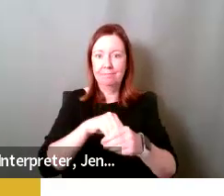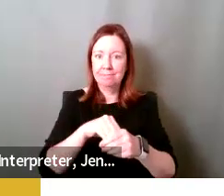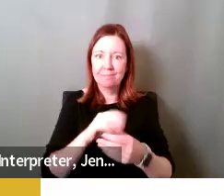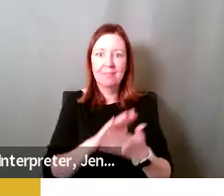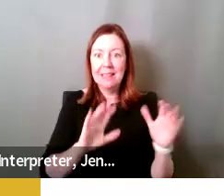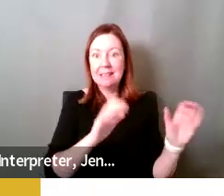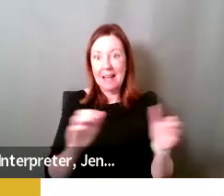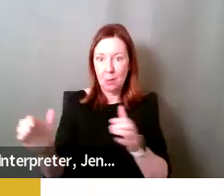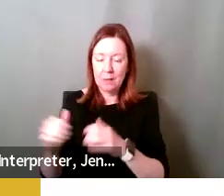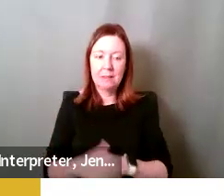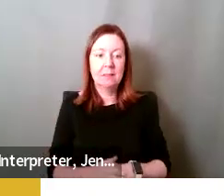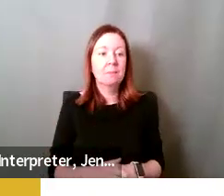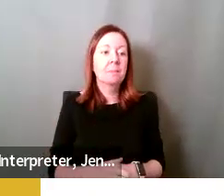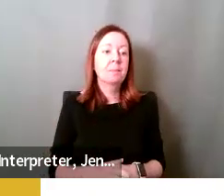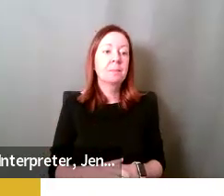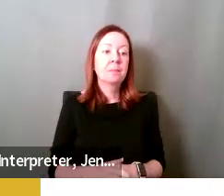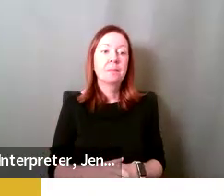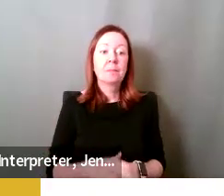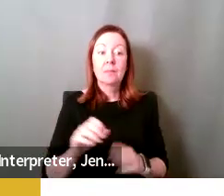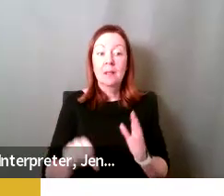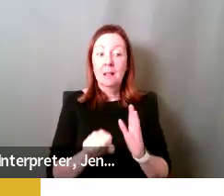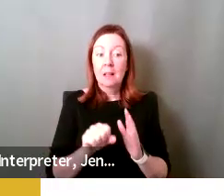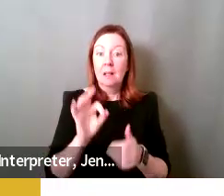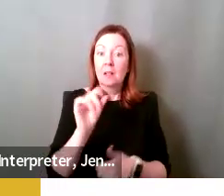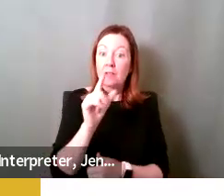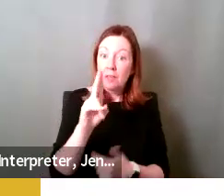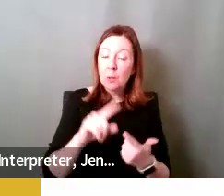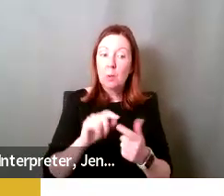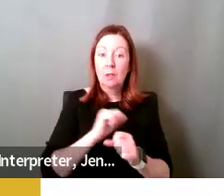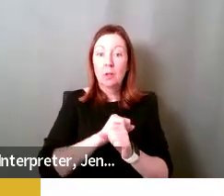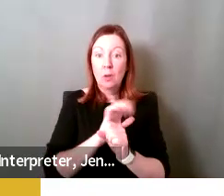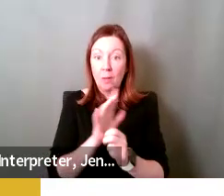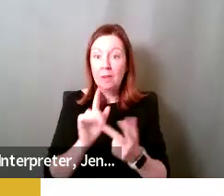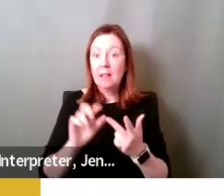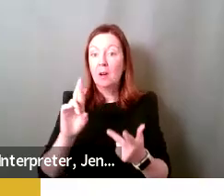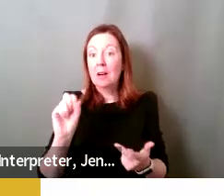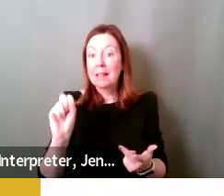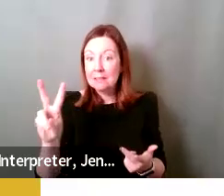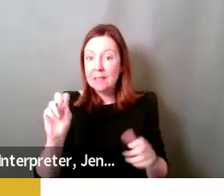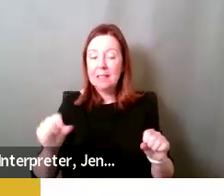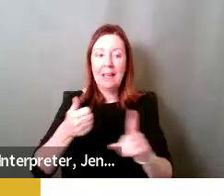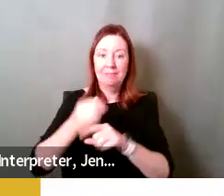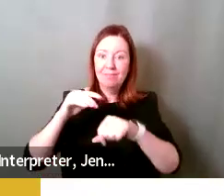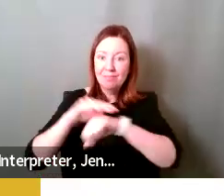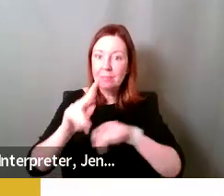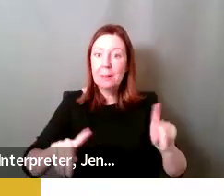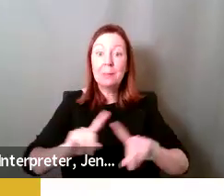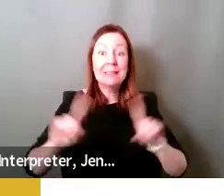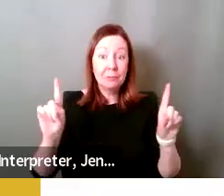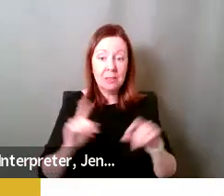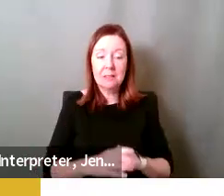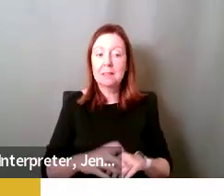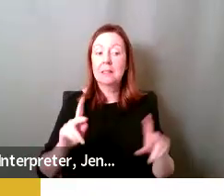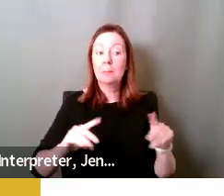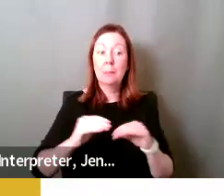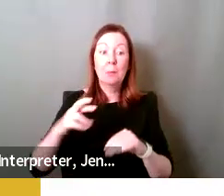these categories. So seasonal flu, RSV, and COVID can affect people differently. People that are at